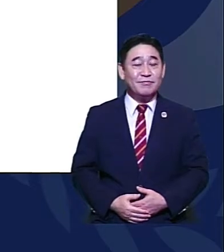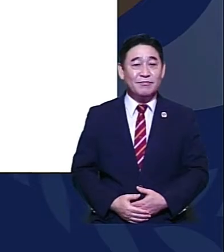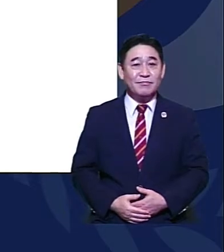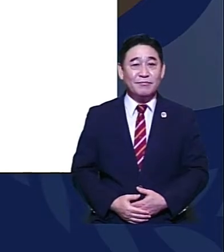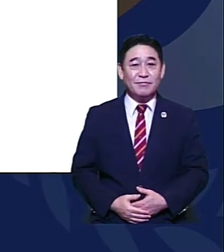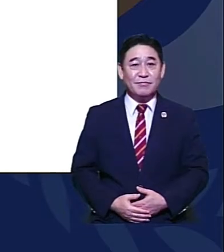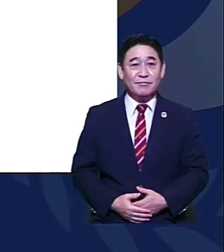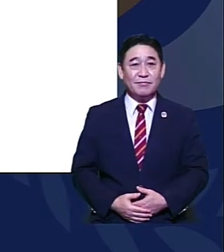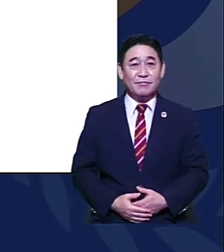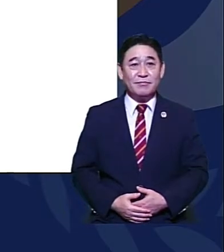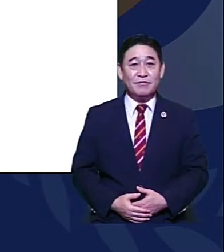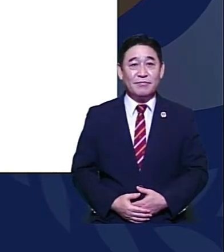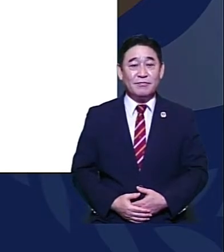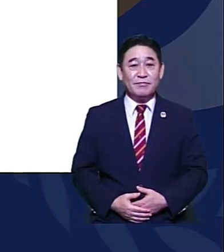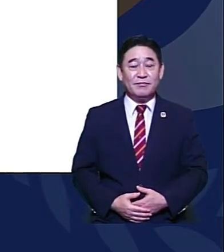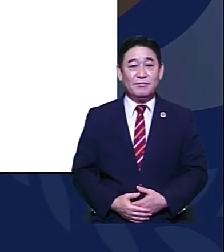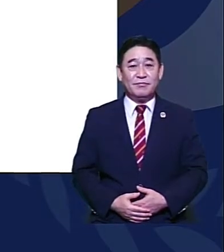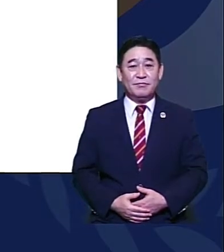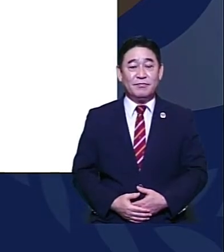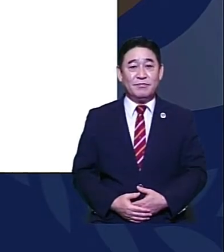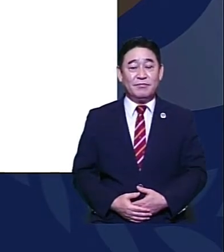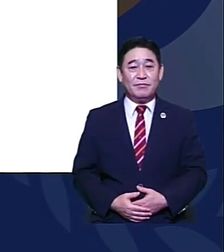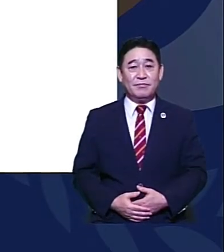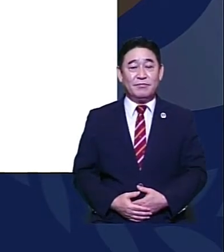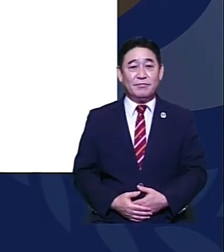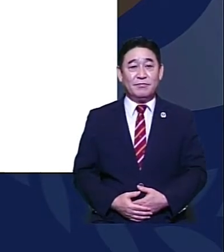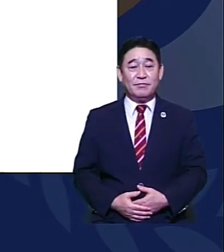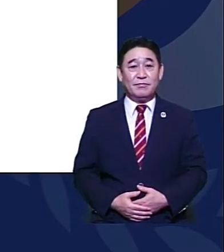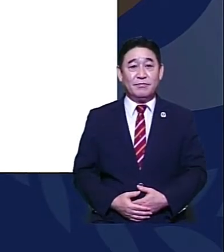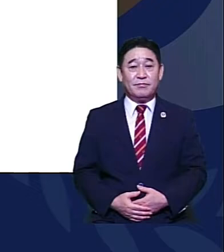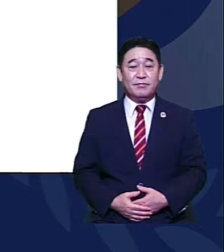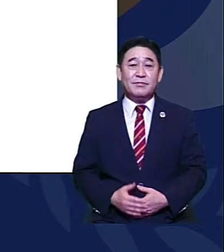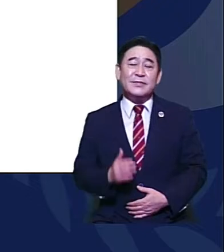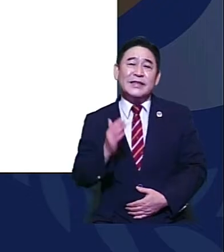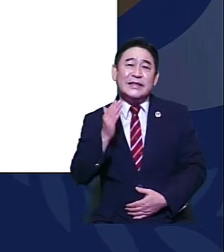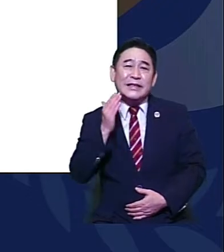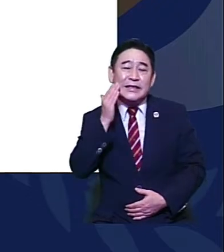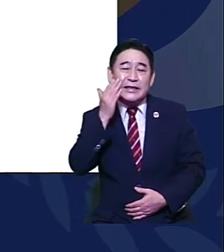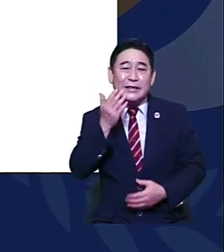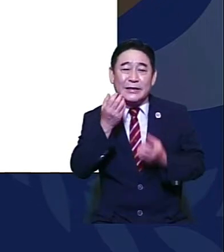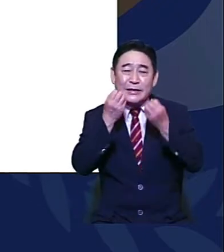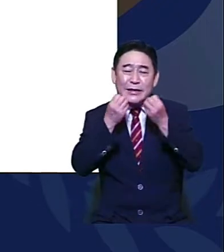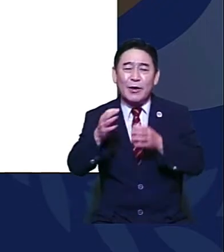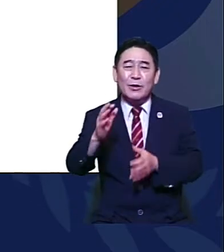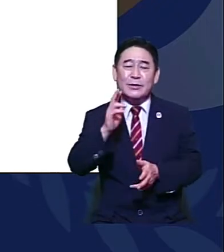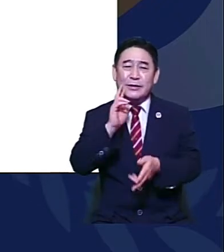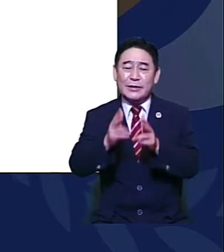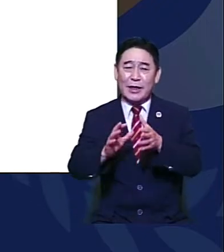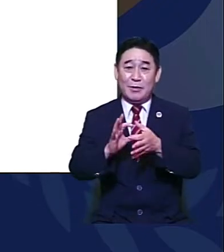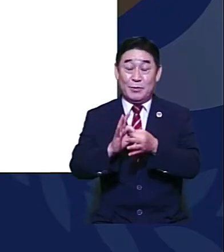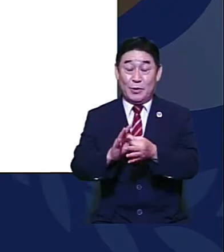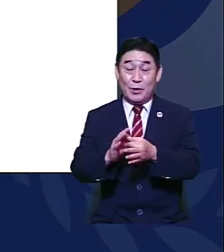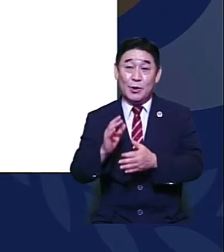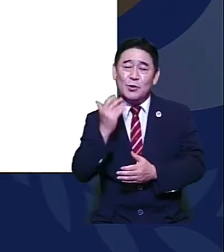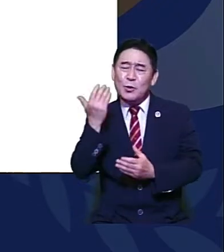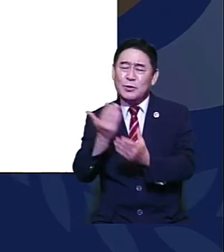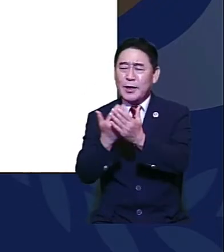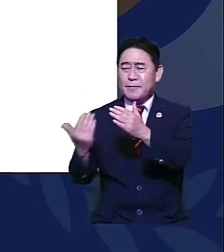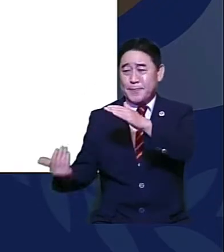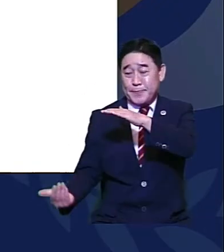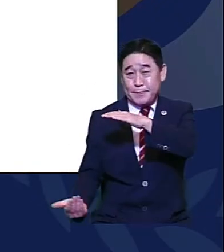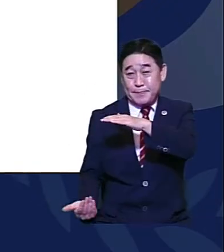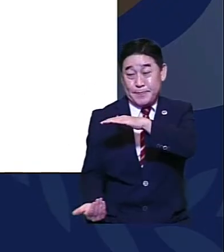Achieving a greener recovery through Green New Deal ODA becomes more important than ever due